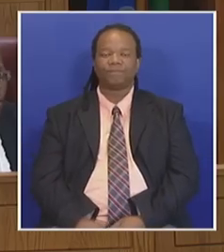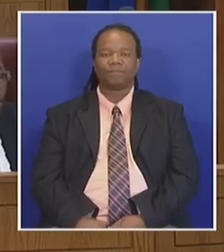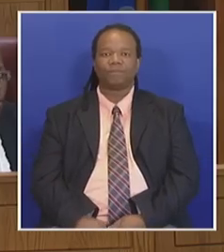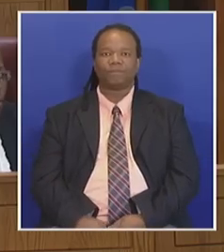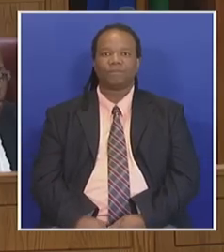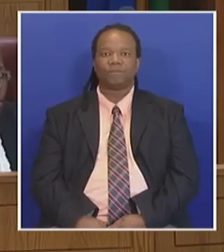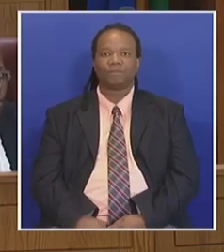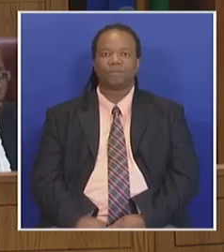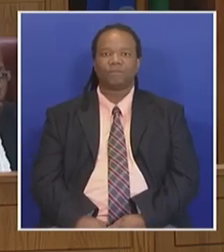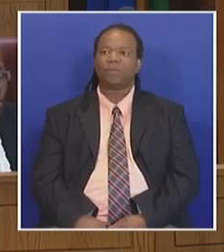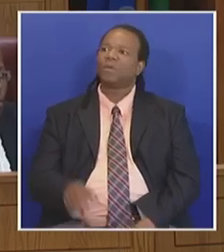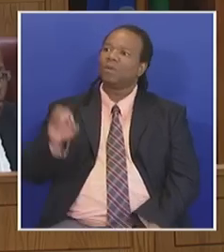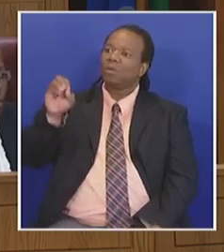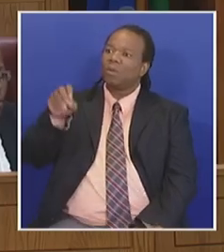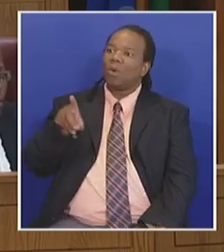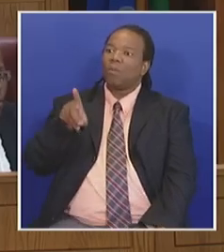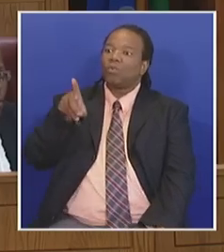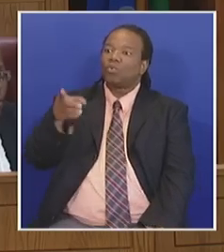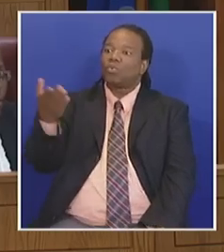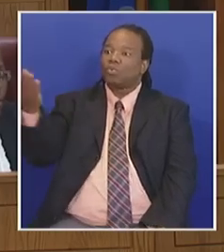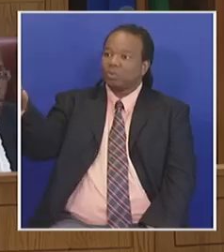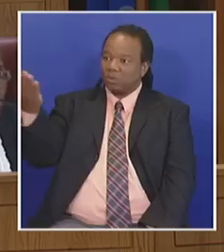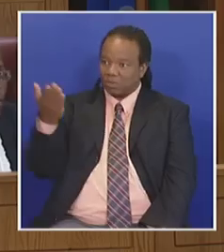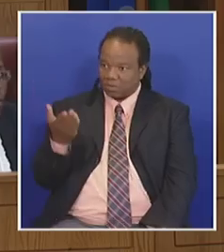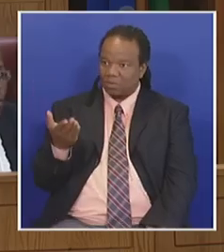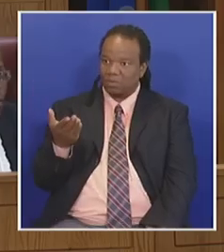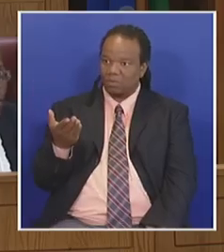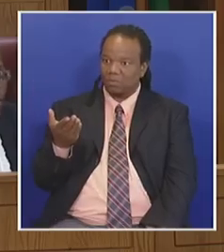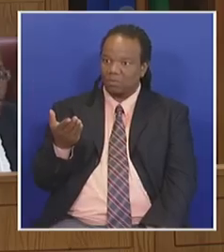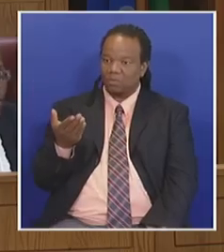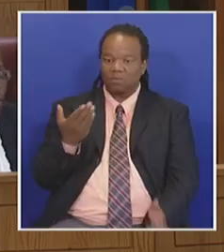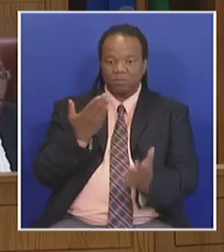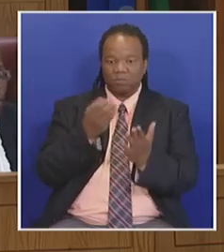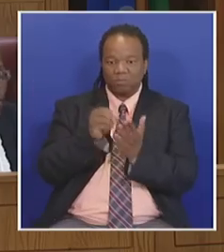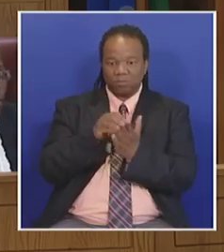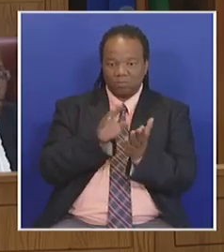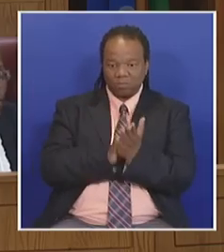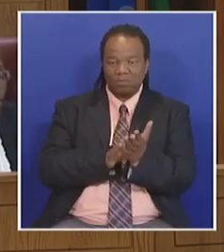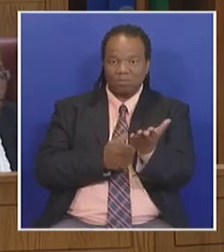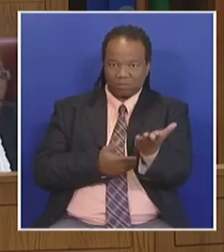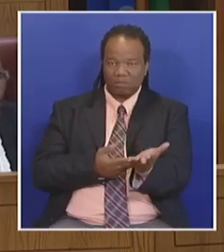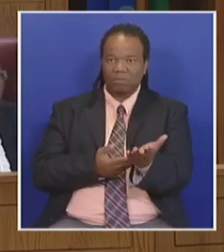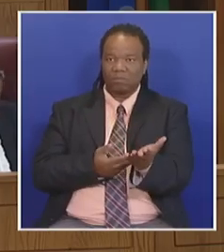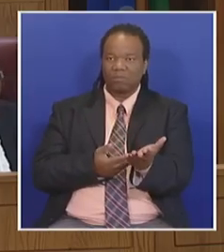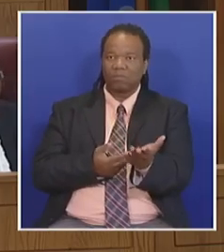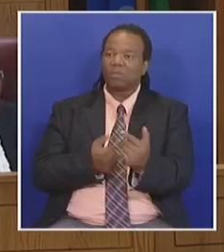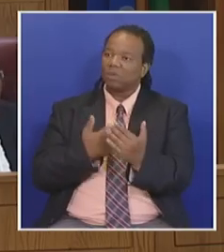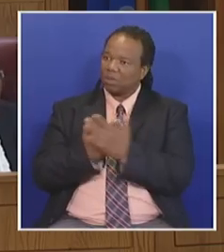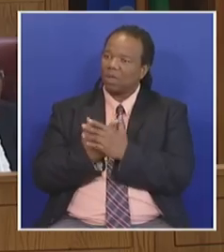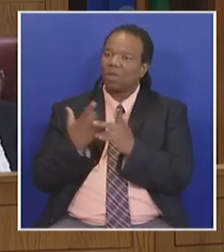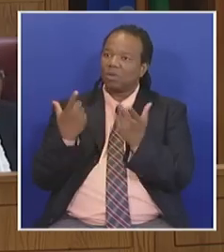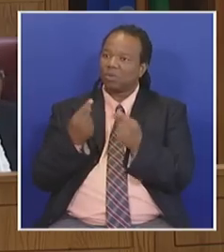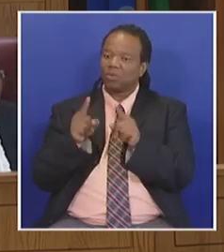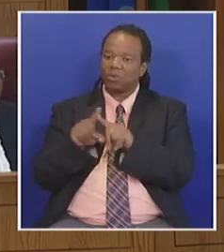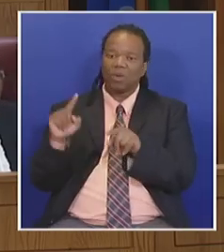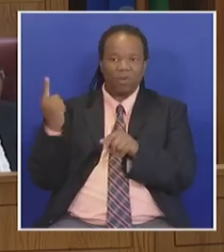No, I'm giving you opportunity to restart your notice of a motion so that we then regularize